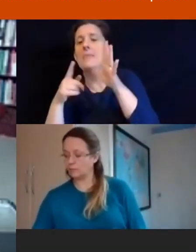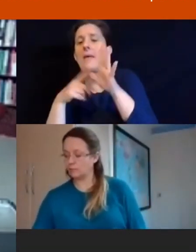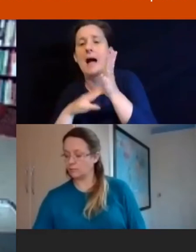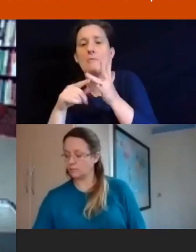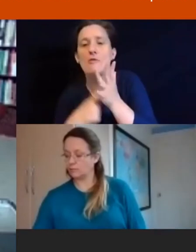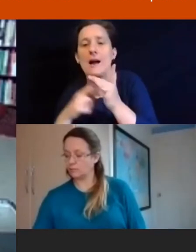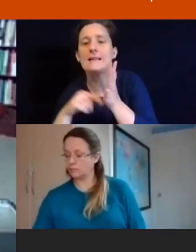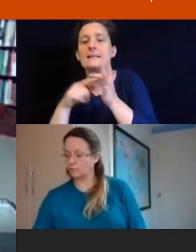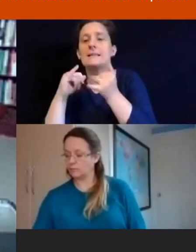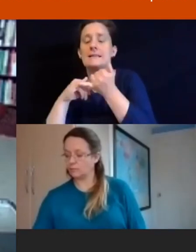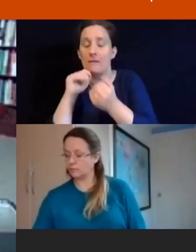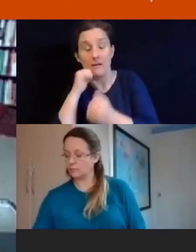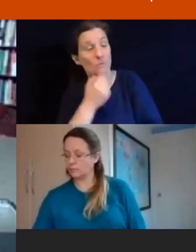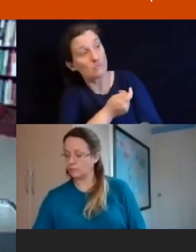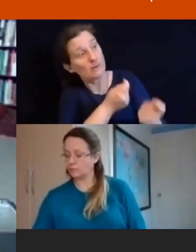Amorites,